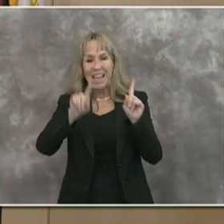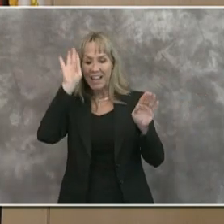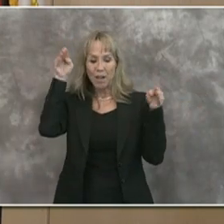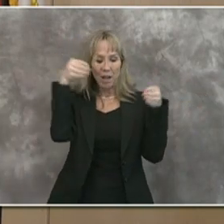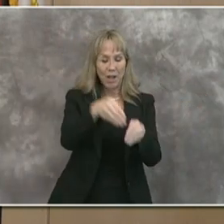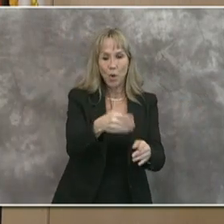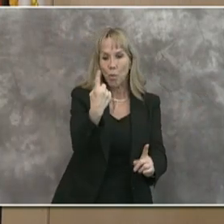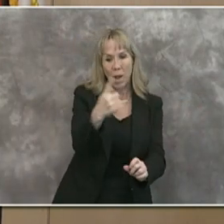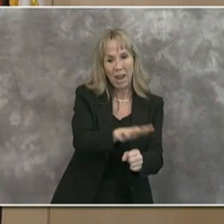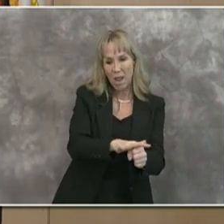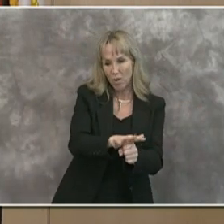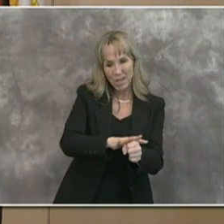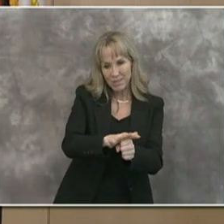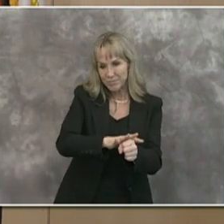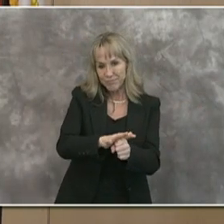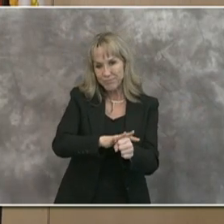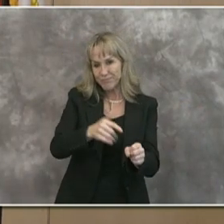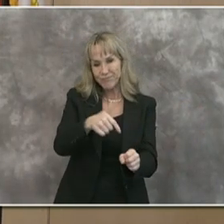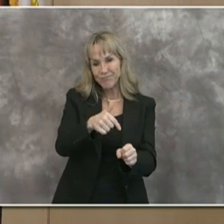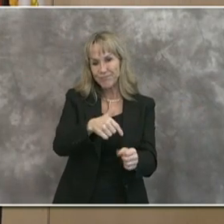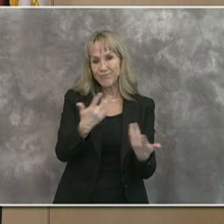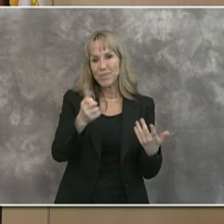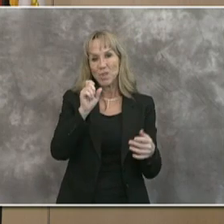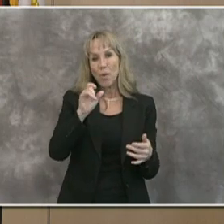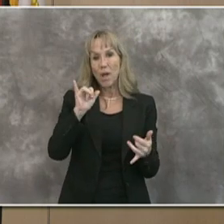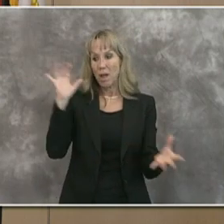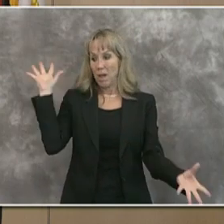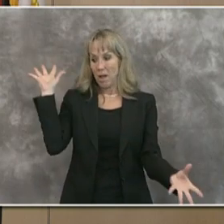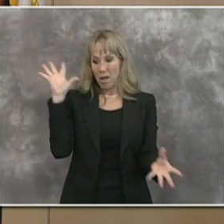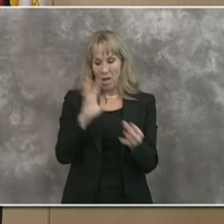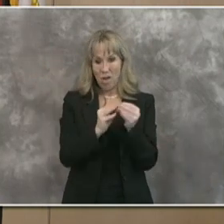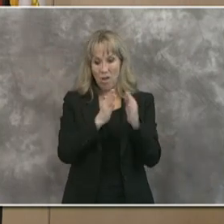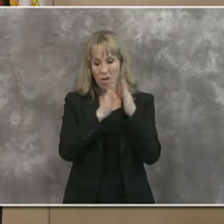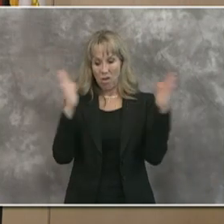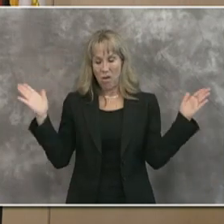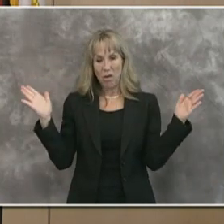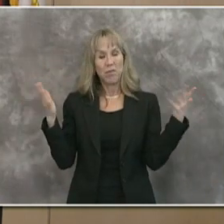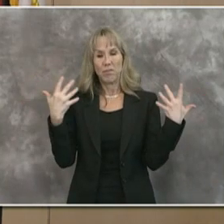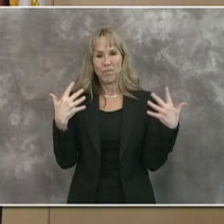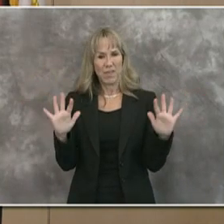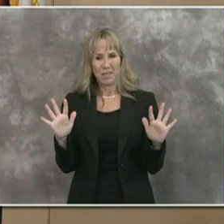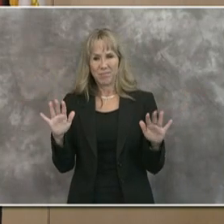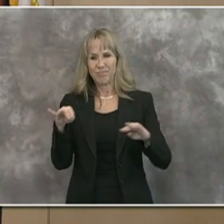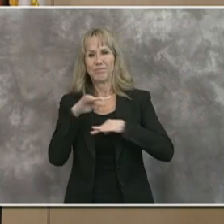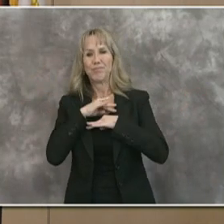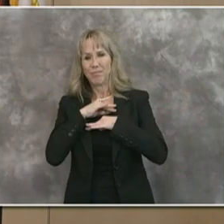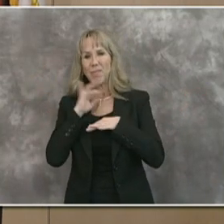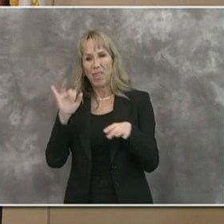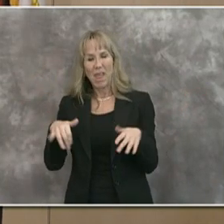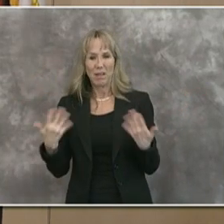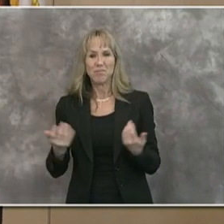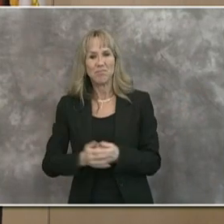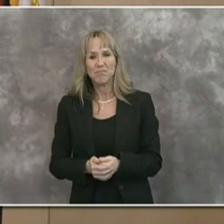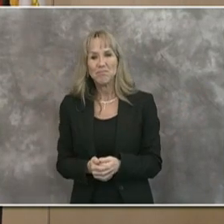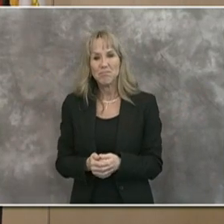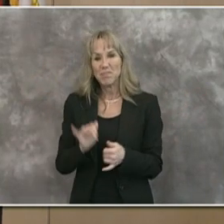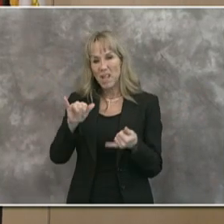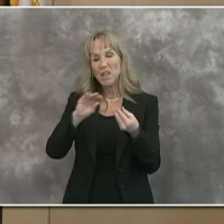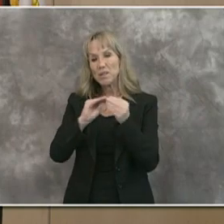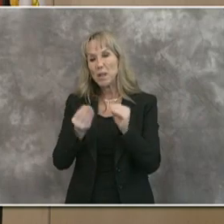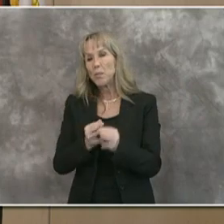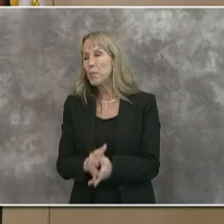one area throughout the county. So we've clearly met that, that